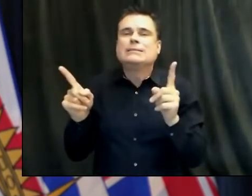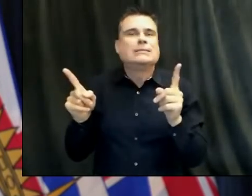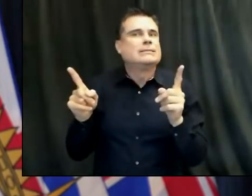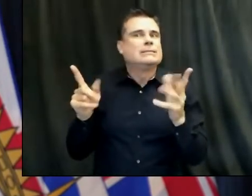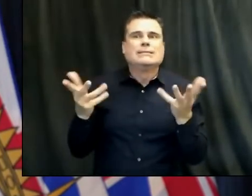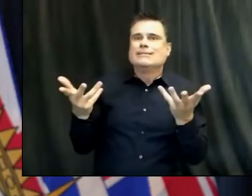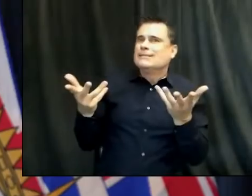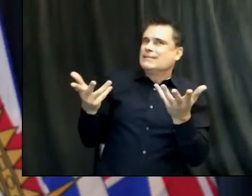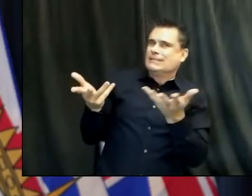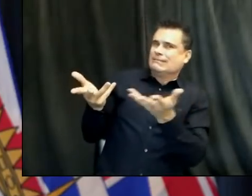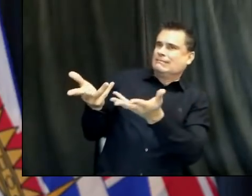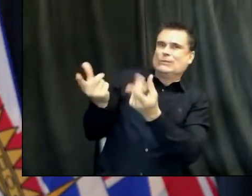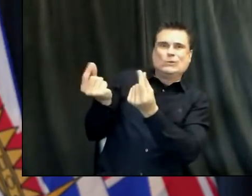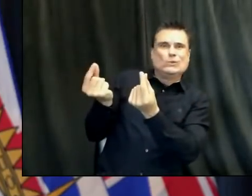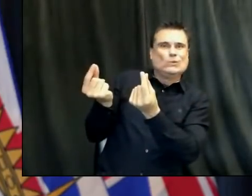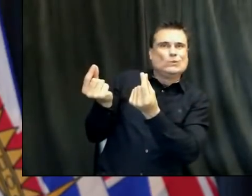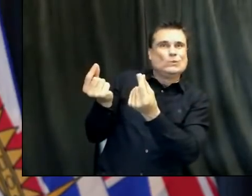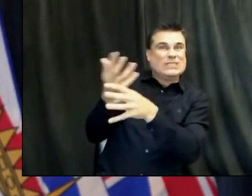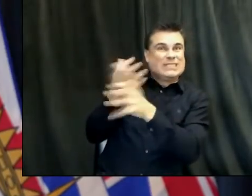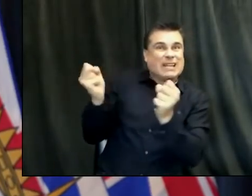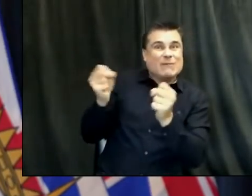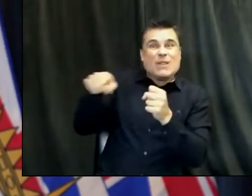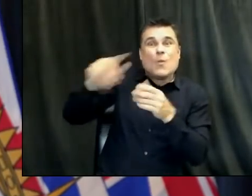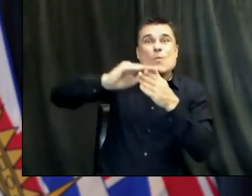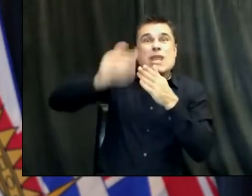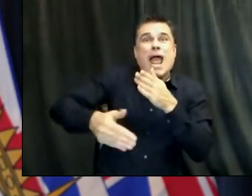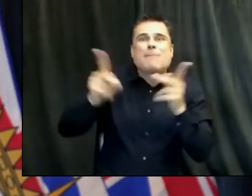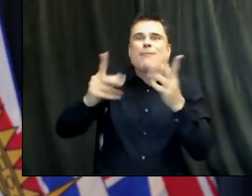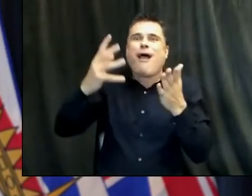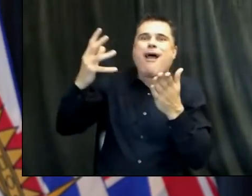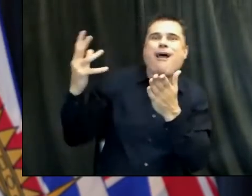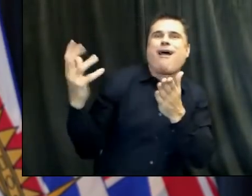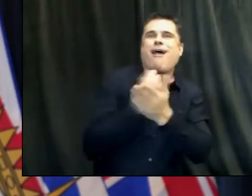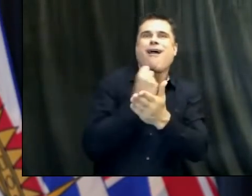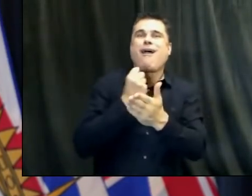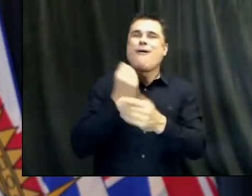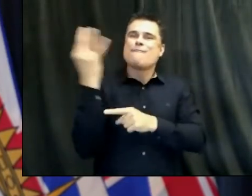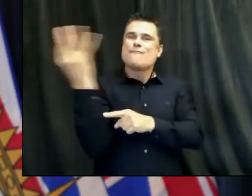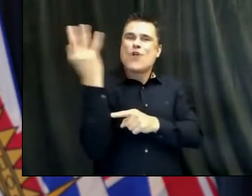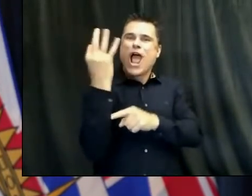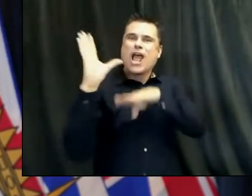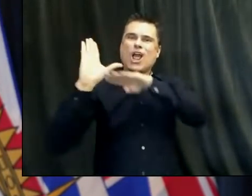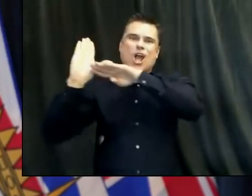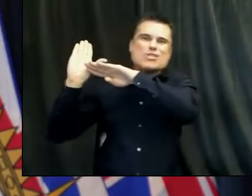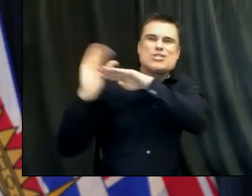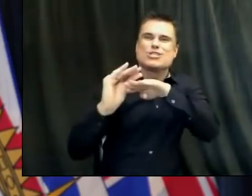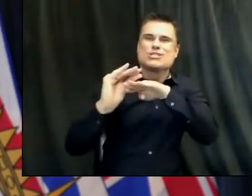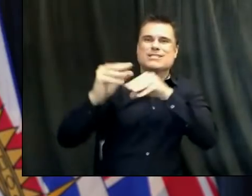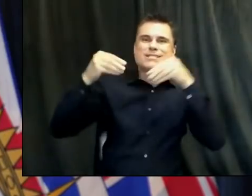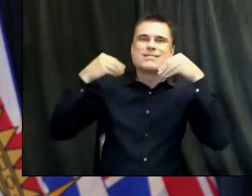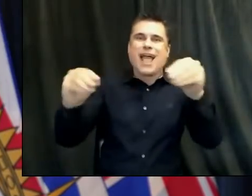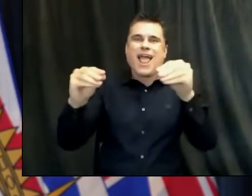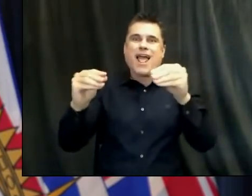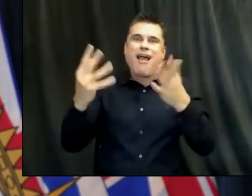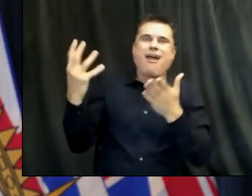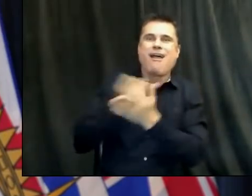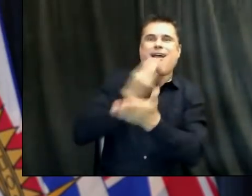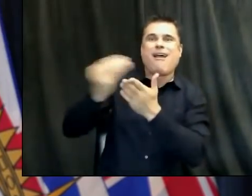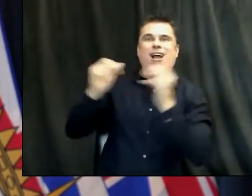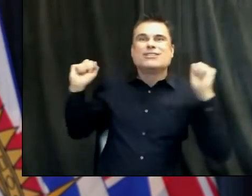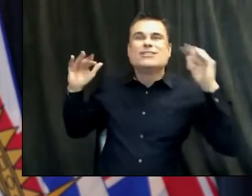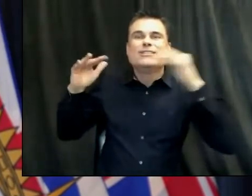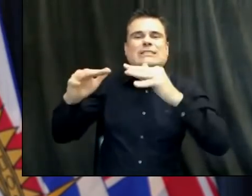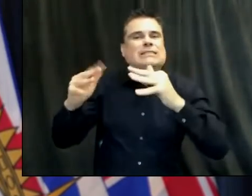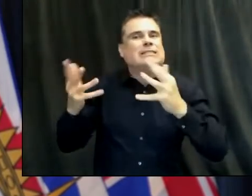I know many people will be thinking about holiday shopping, about things that they want to have and give, especially